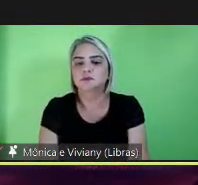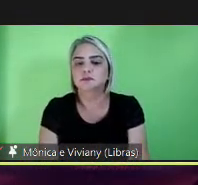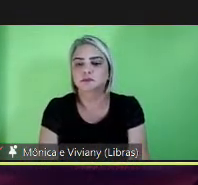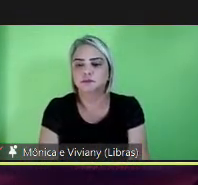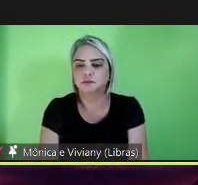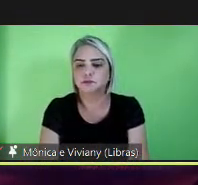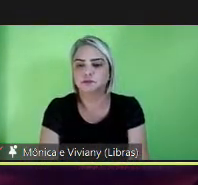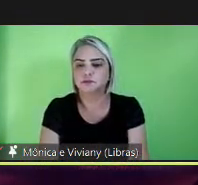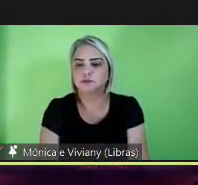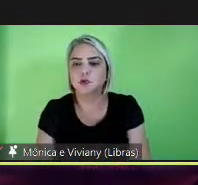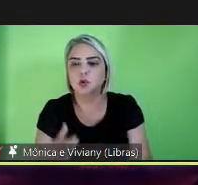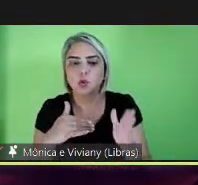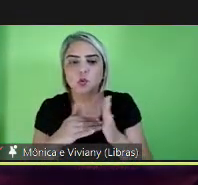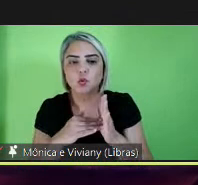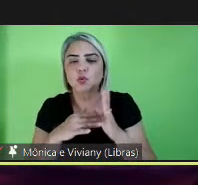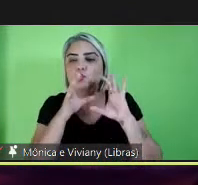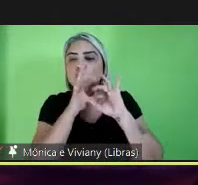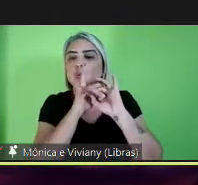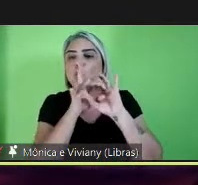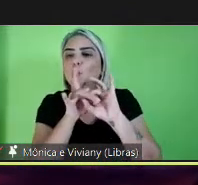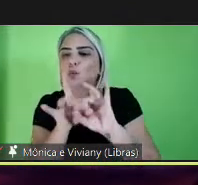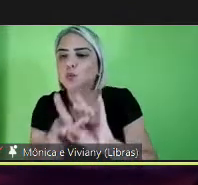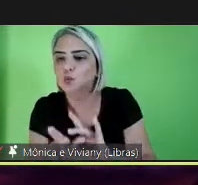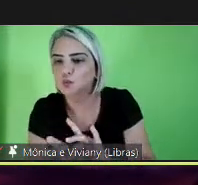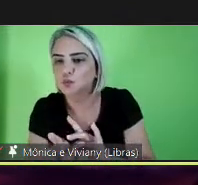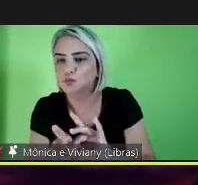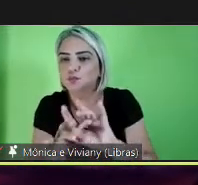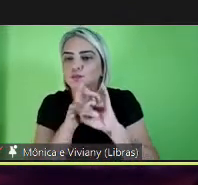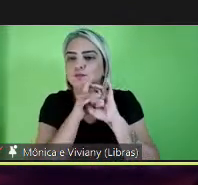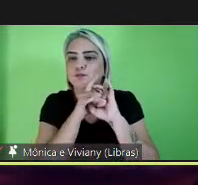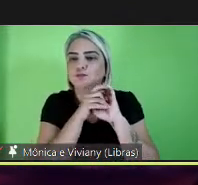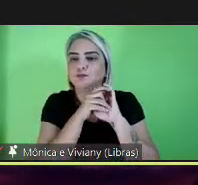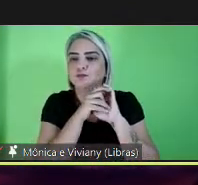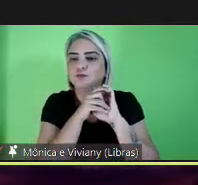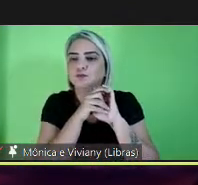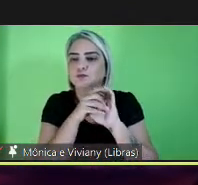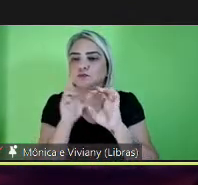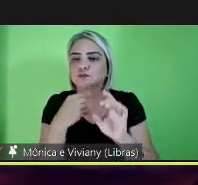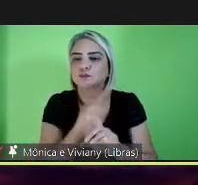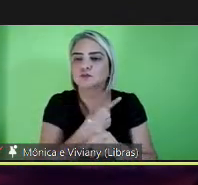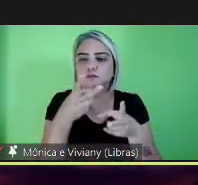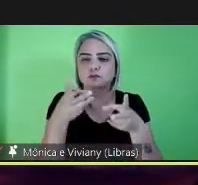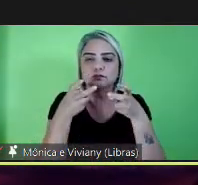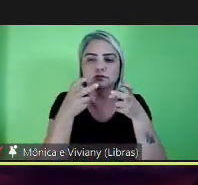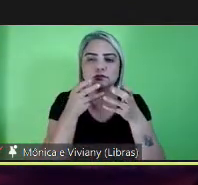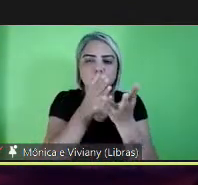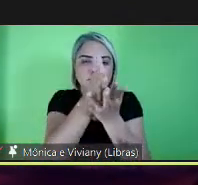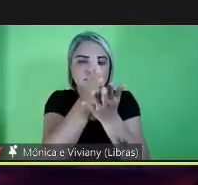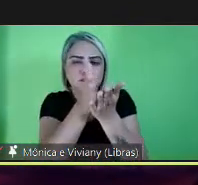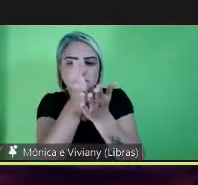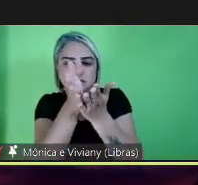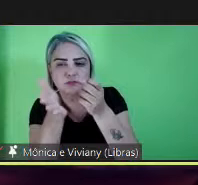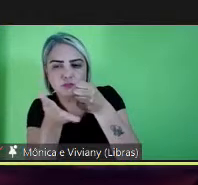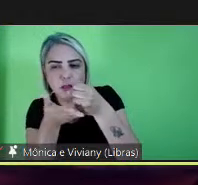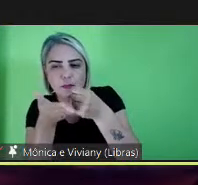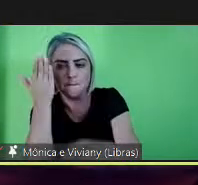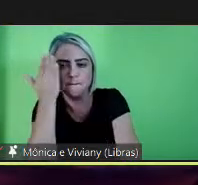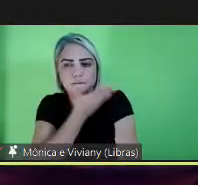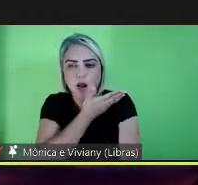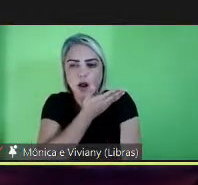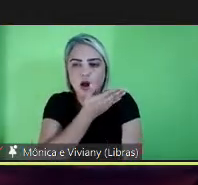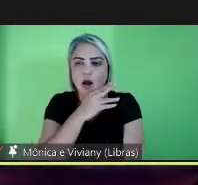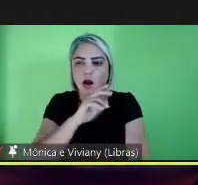context. We look at evidence-based guidelines, and we encourage within the module